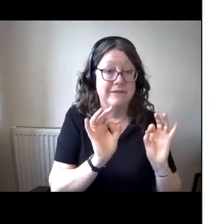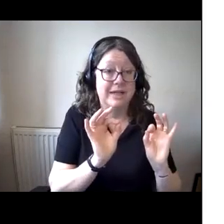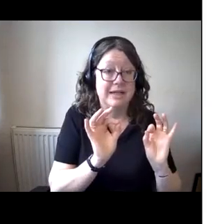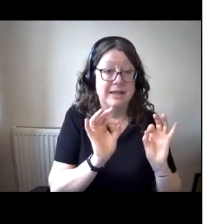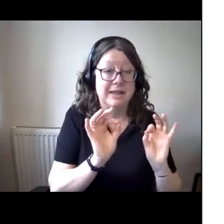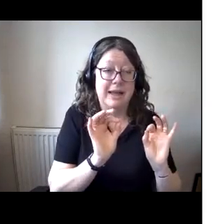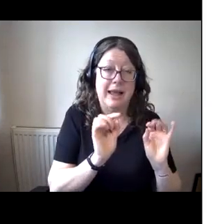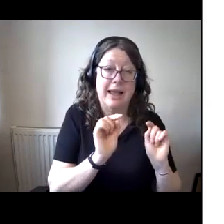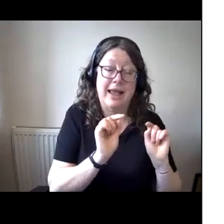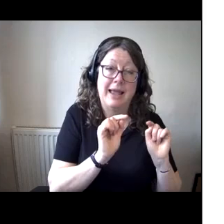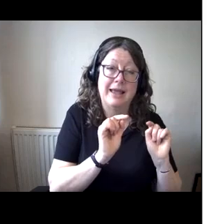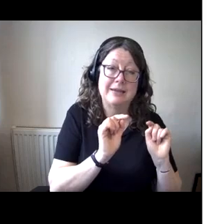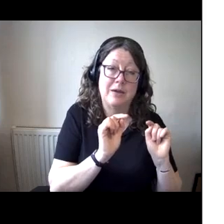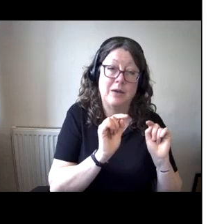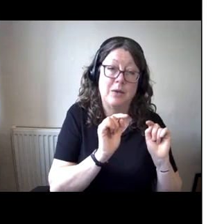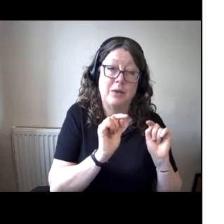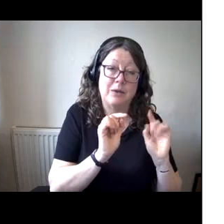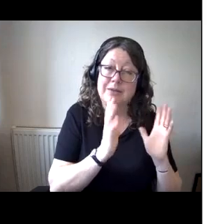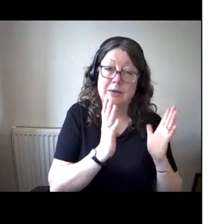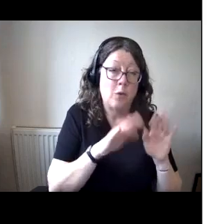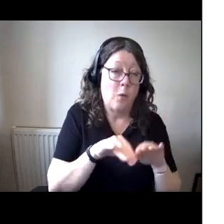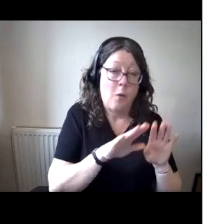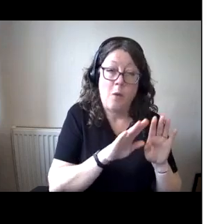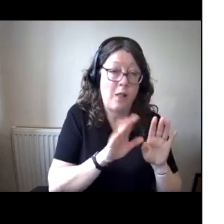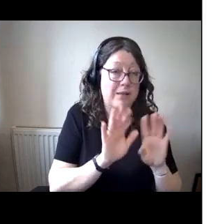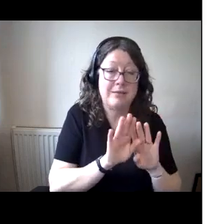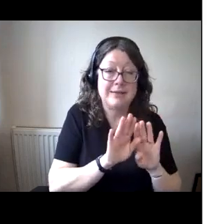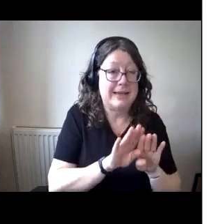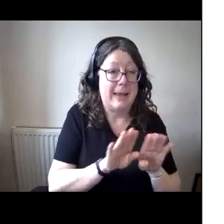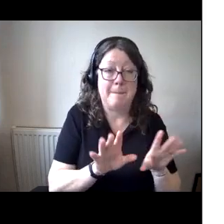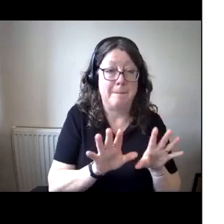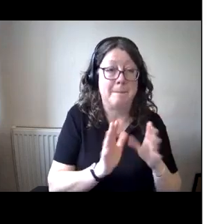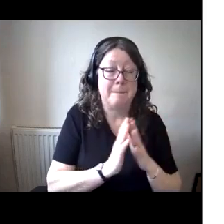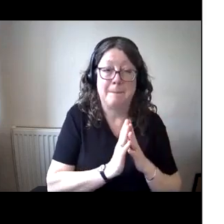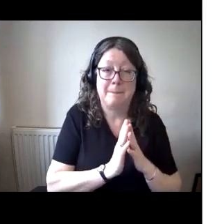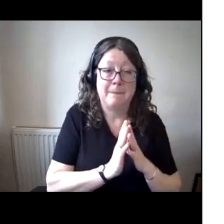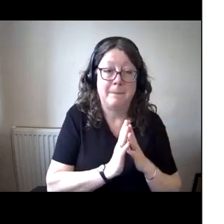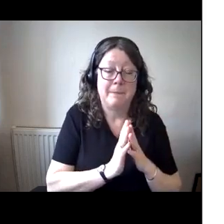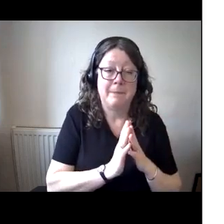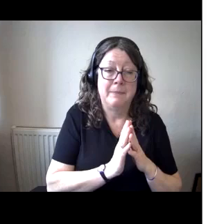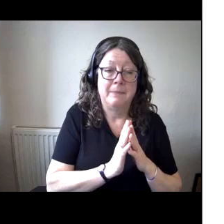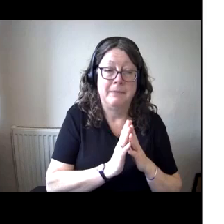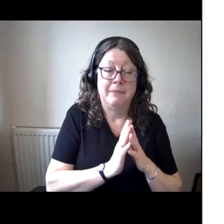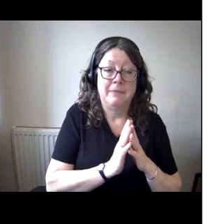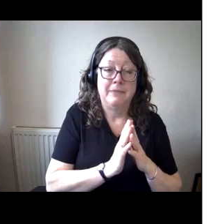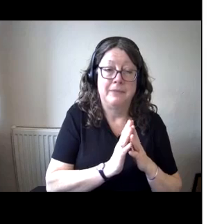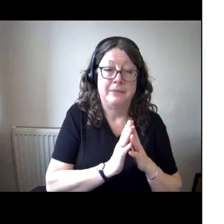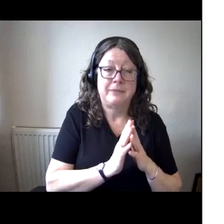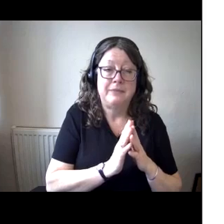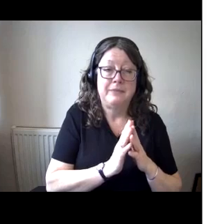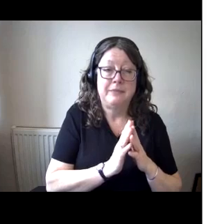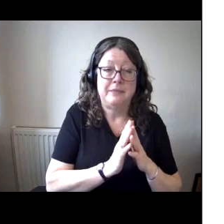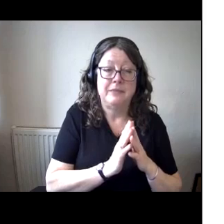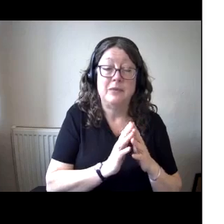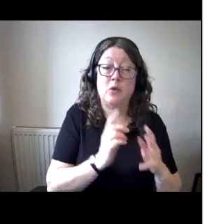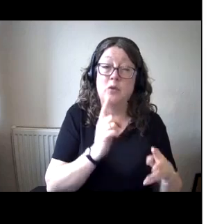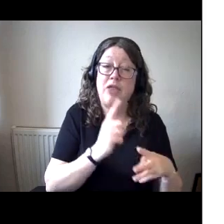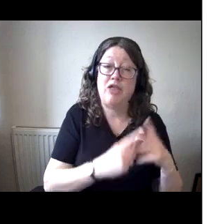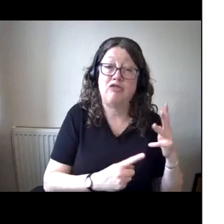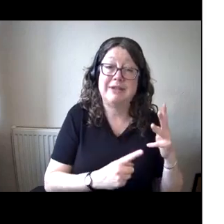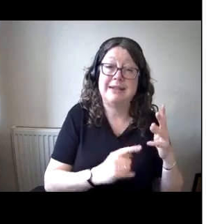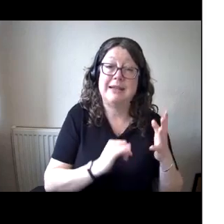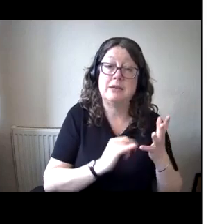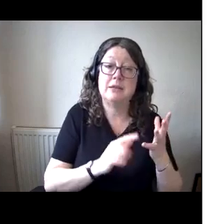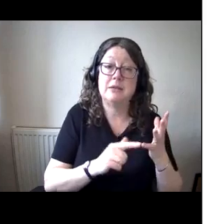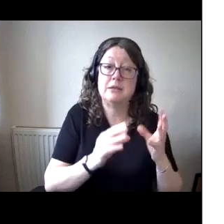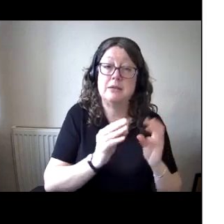little bit of a myth, like I say, in terms of that needs to be present to get a diagnosis. So the 3 subtypes of ADHD